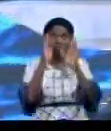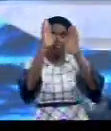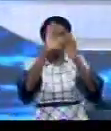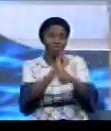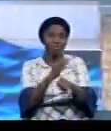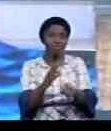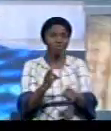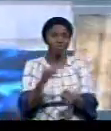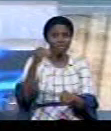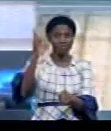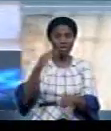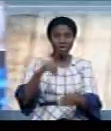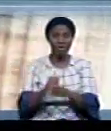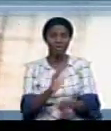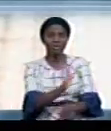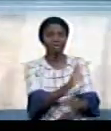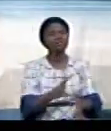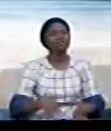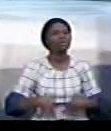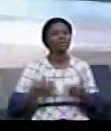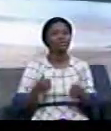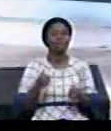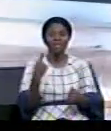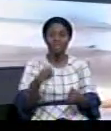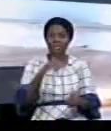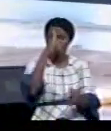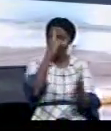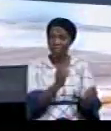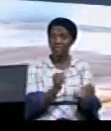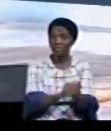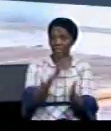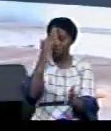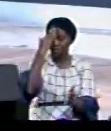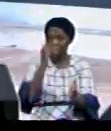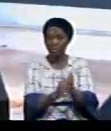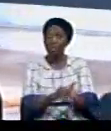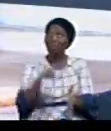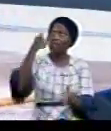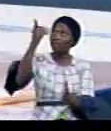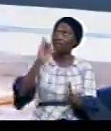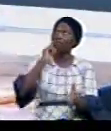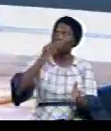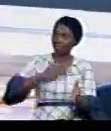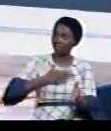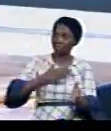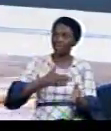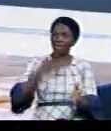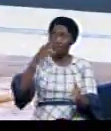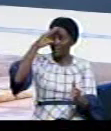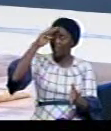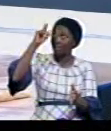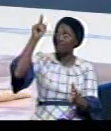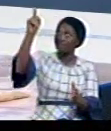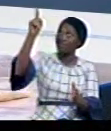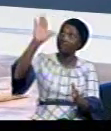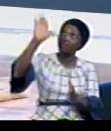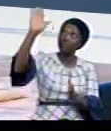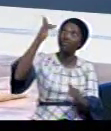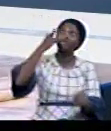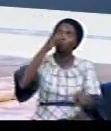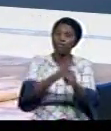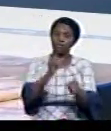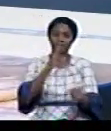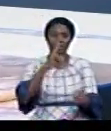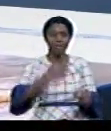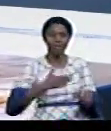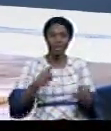life. The faith that knows God is mine, the promises are mine, the power of the Lord